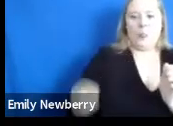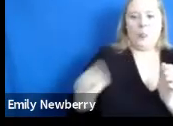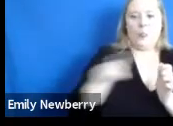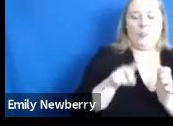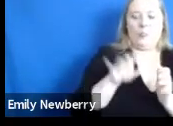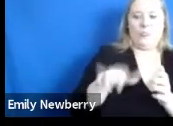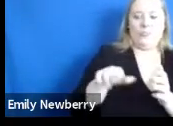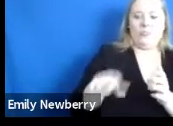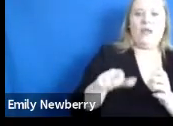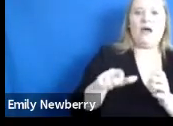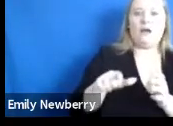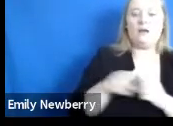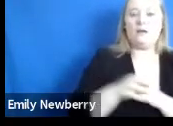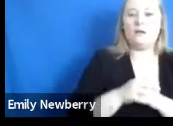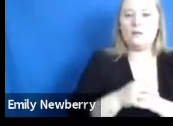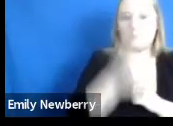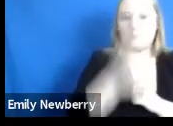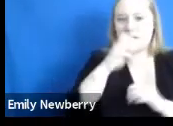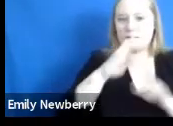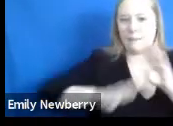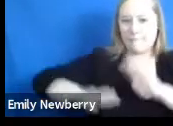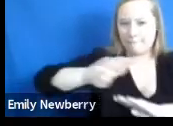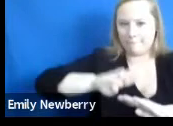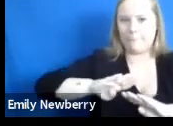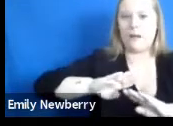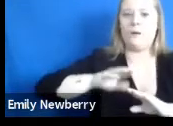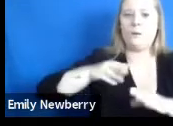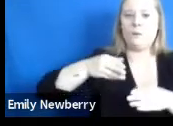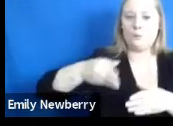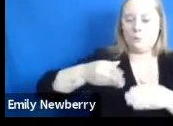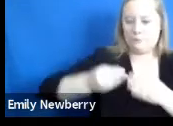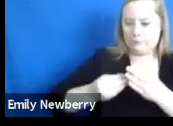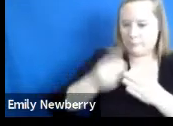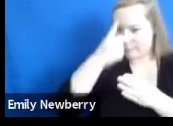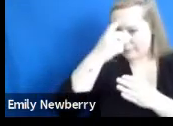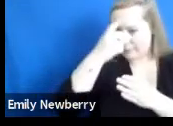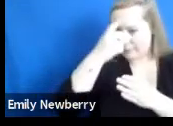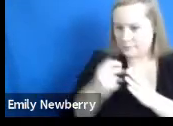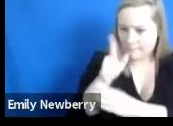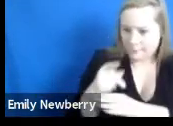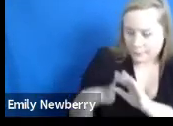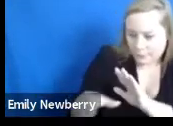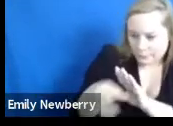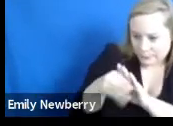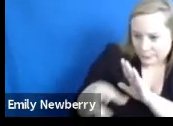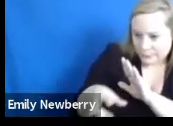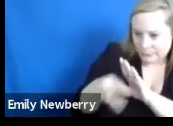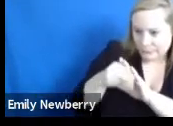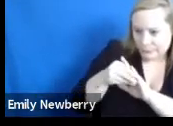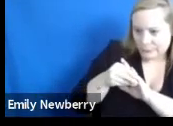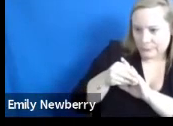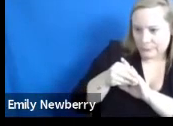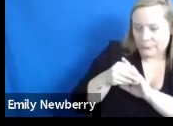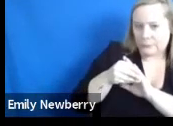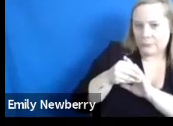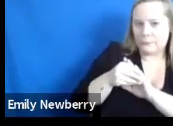the bioavailable fractions, or the fraction that plants uptake, come under water-soluble and exchangeable